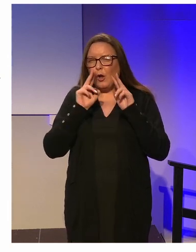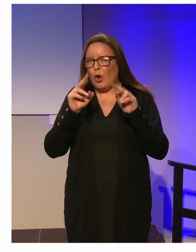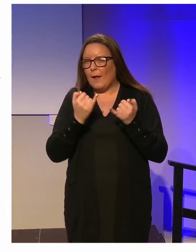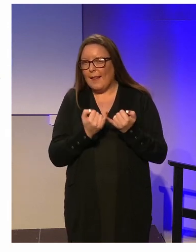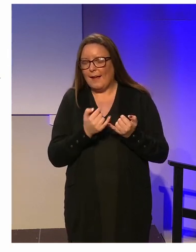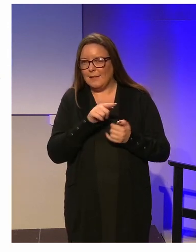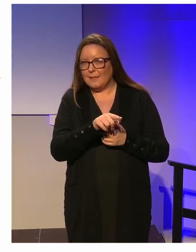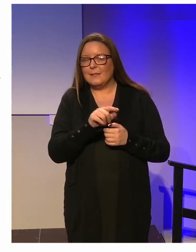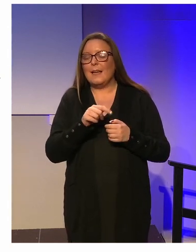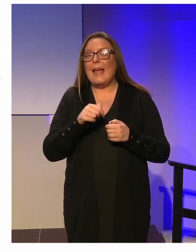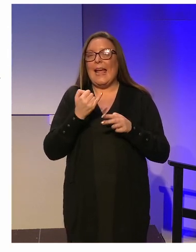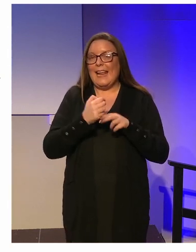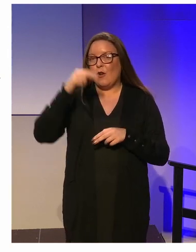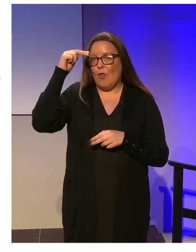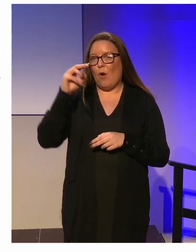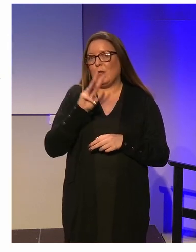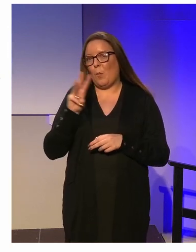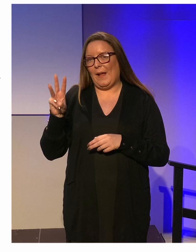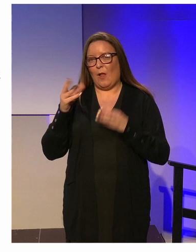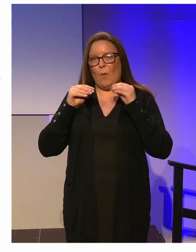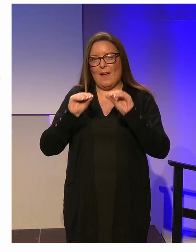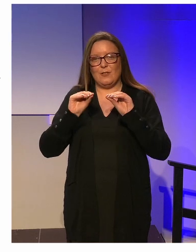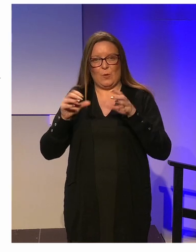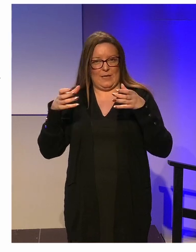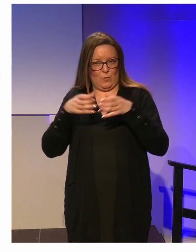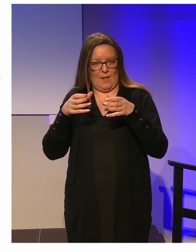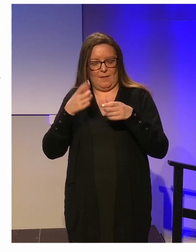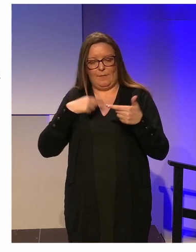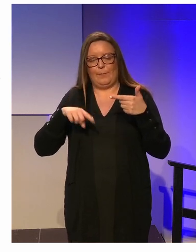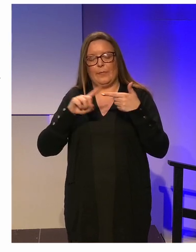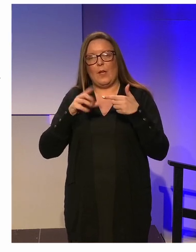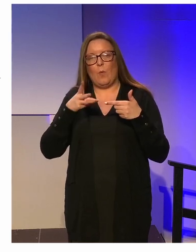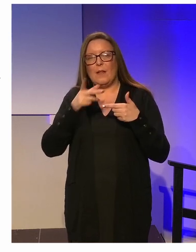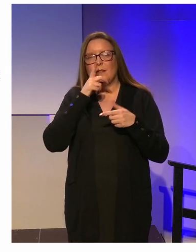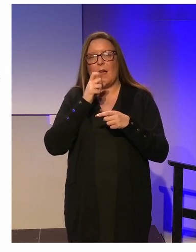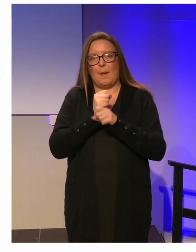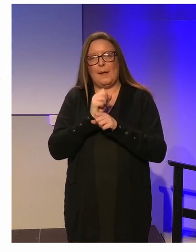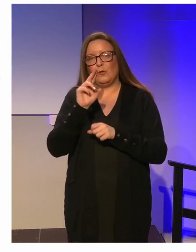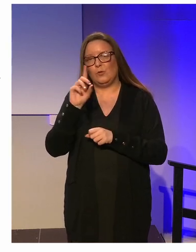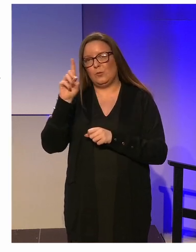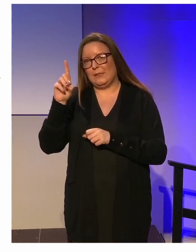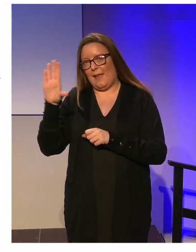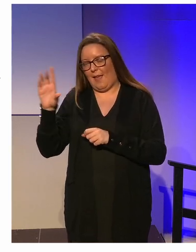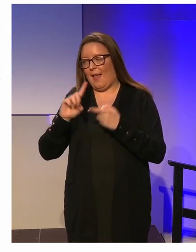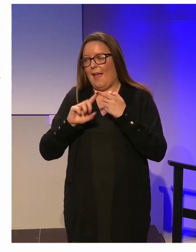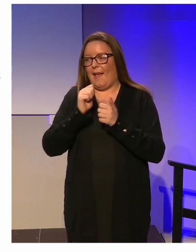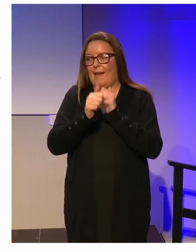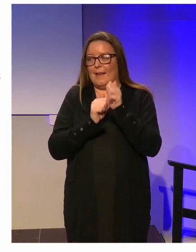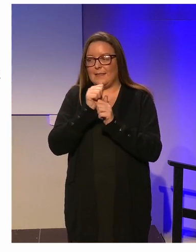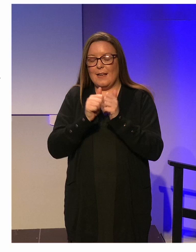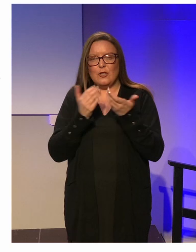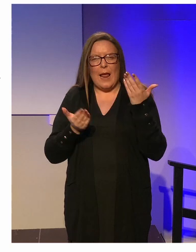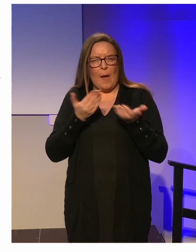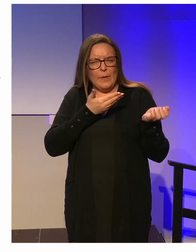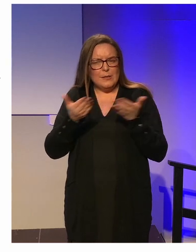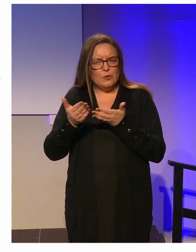in North Wicklow Educate Together. I'll talk a little bit about UDL in action and the process of how we've introduced UDL into